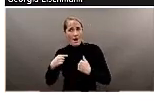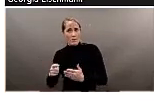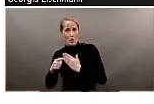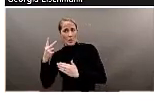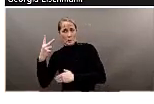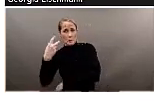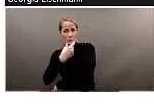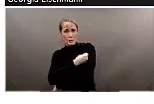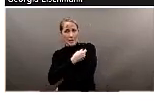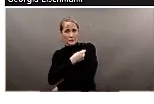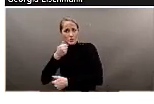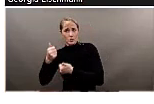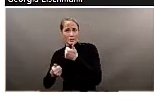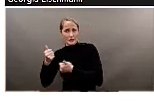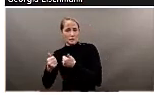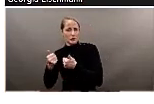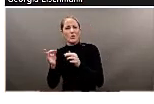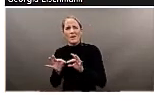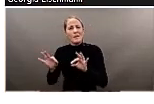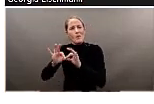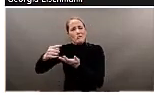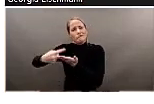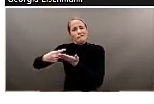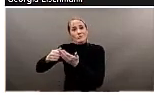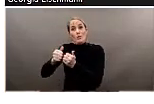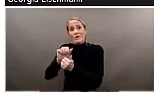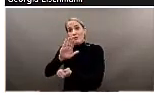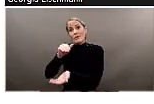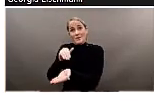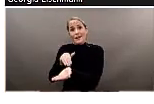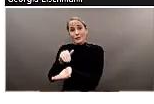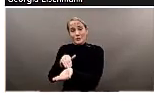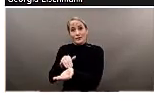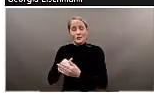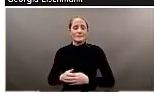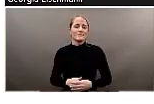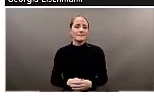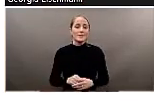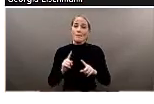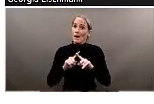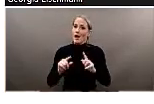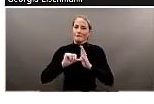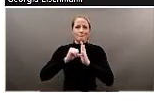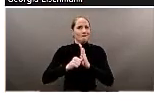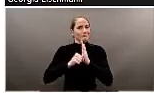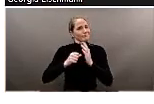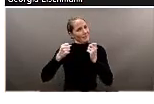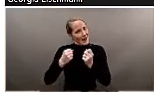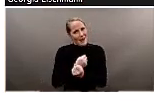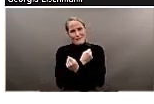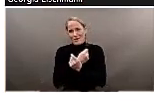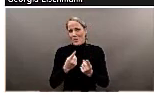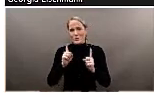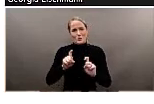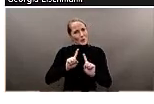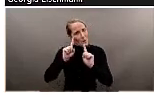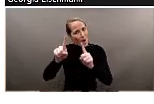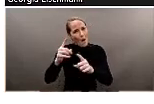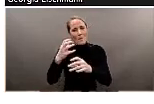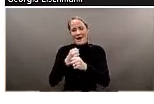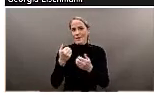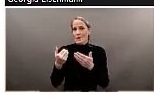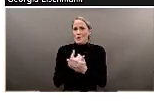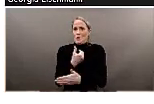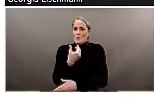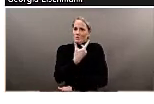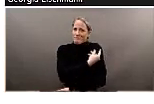something that is up to you and the patient and their provider, if they're immunocompromised, how many doses they would need. But everyone should be